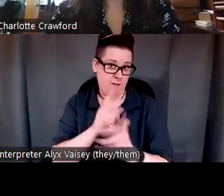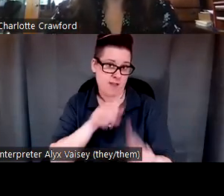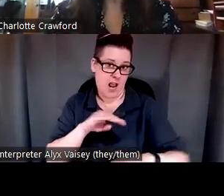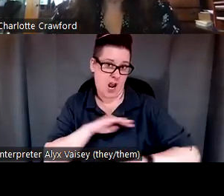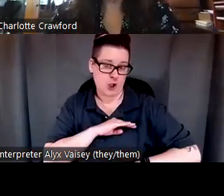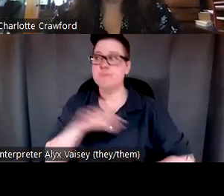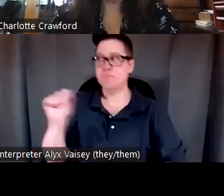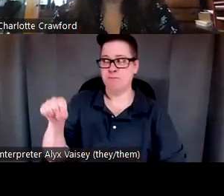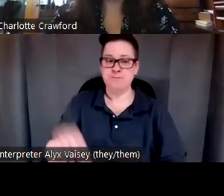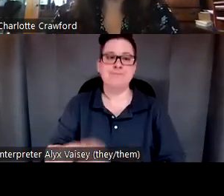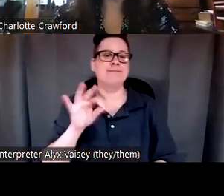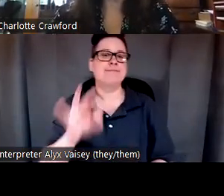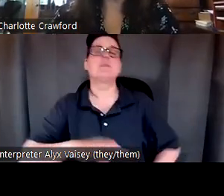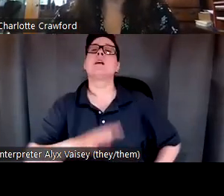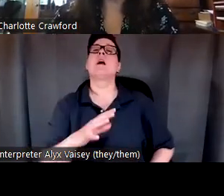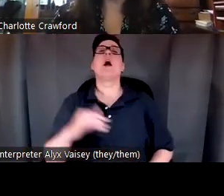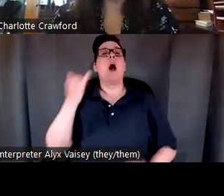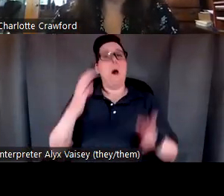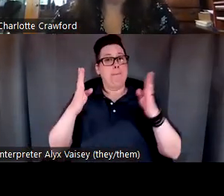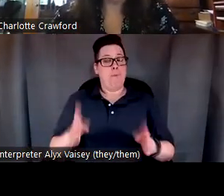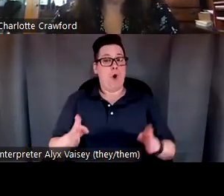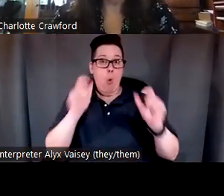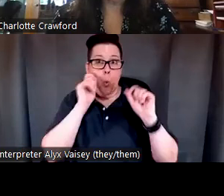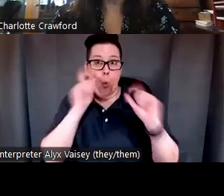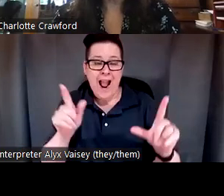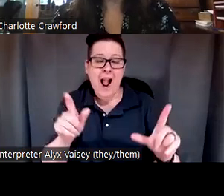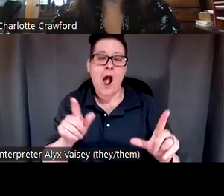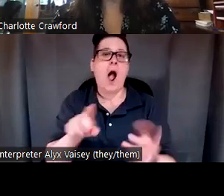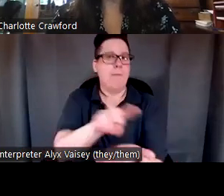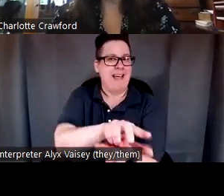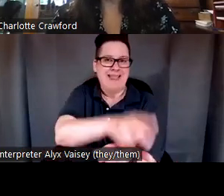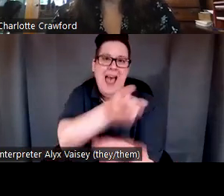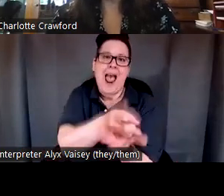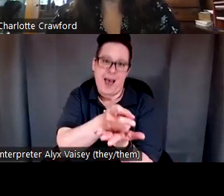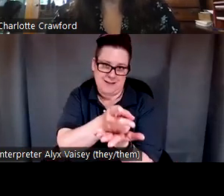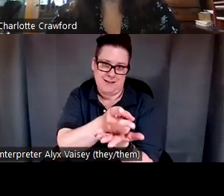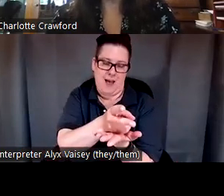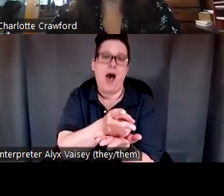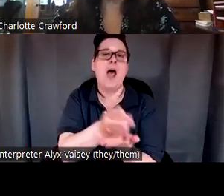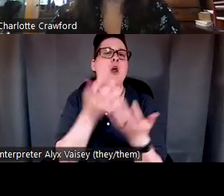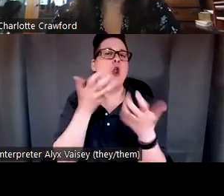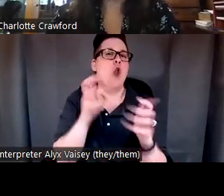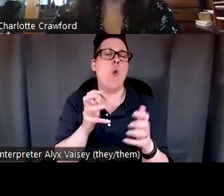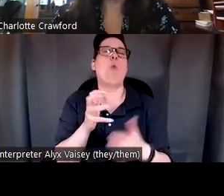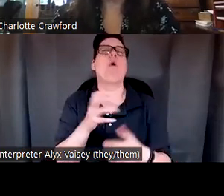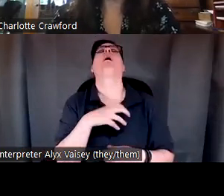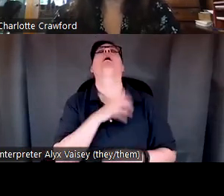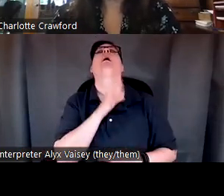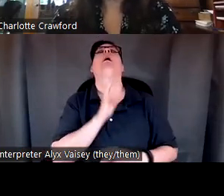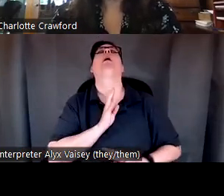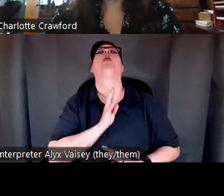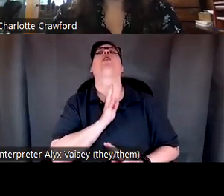Okay, if the person wakes up, make sure you lay them on their side. Again, this is to prevent any potential for them to aspirate if they throw